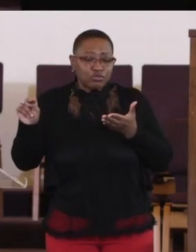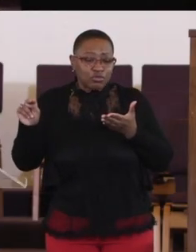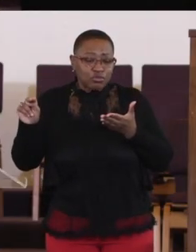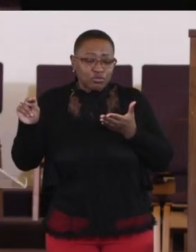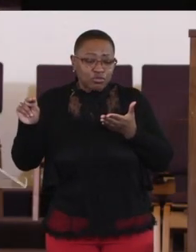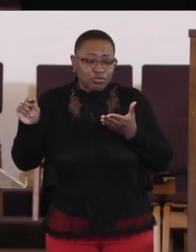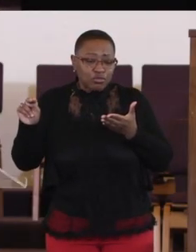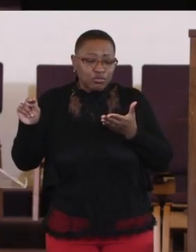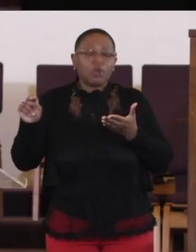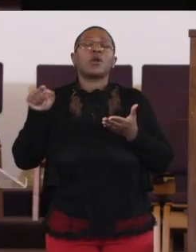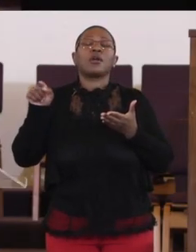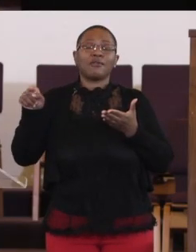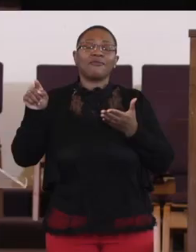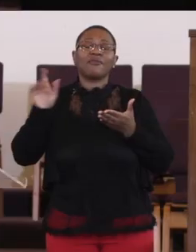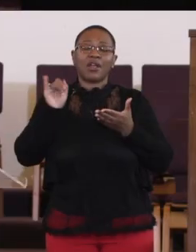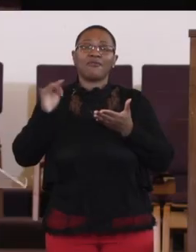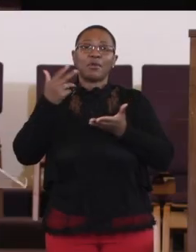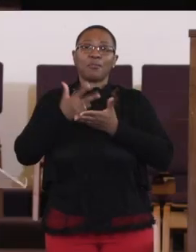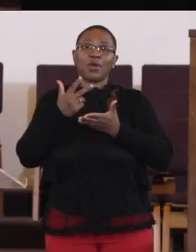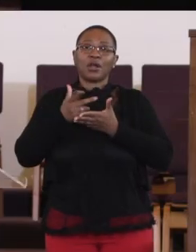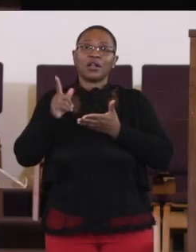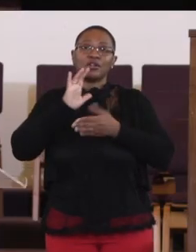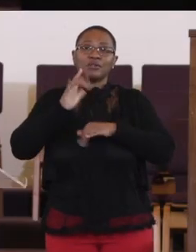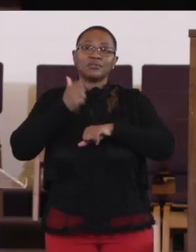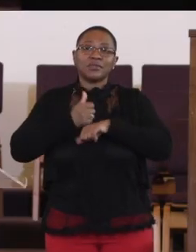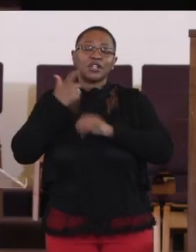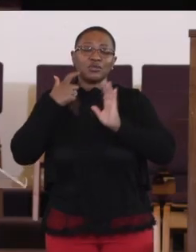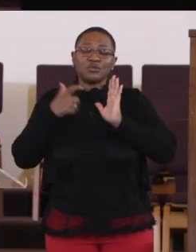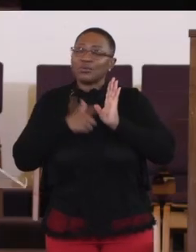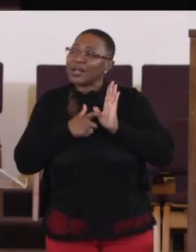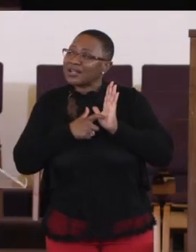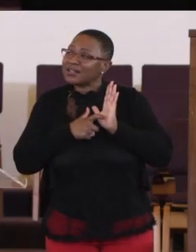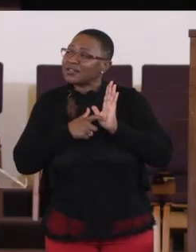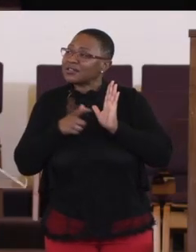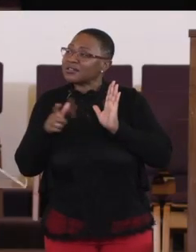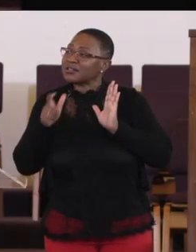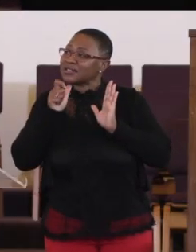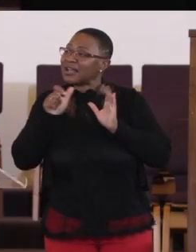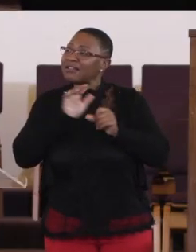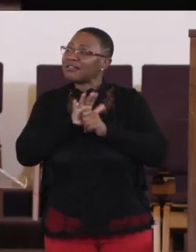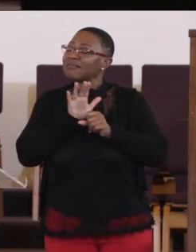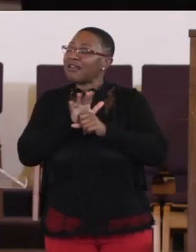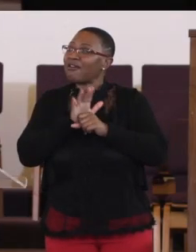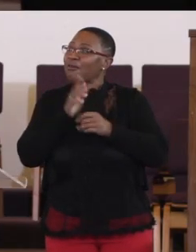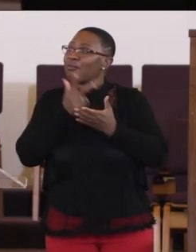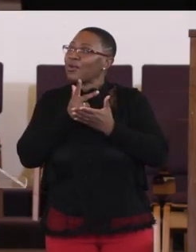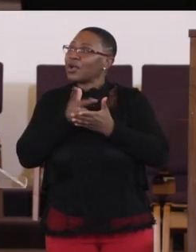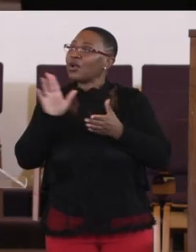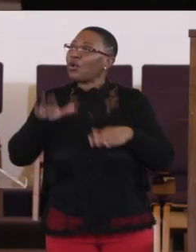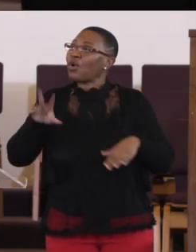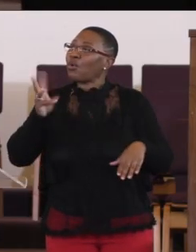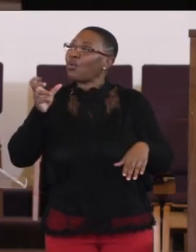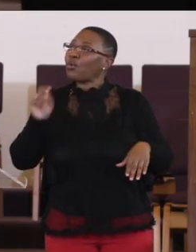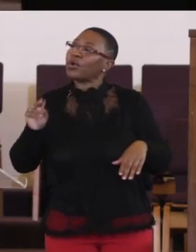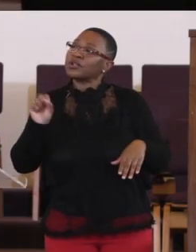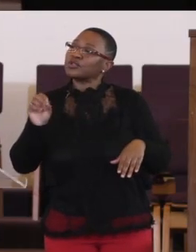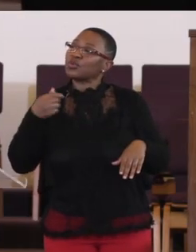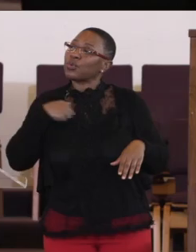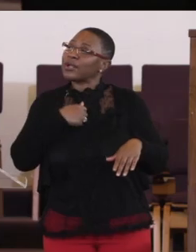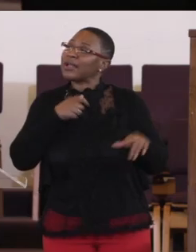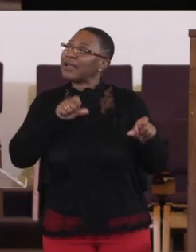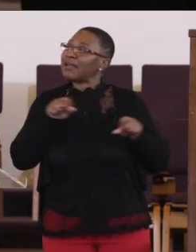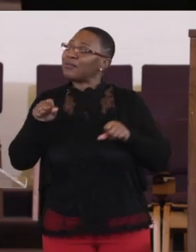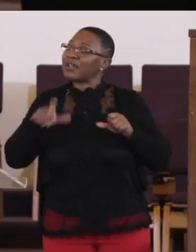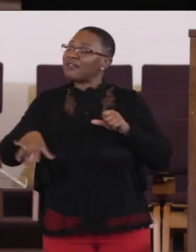of the angle parking, and that was created because we recognized that there wouldn't be adequate on-street parking just on Warren, so we're able to find